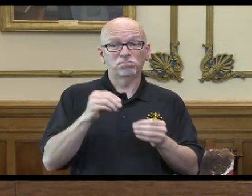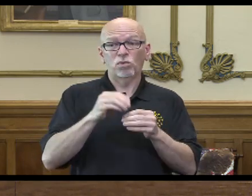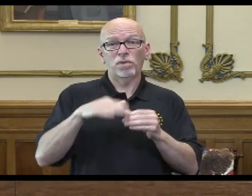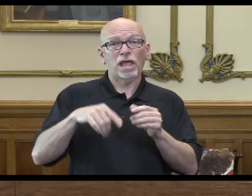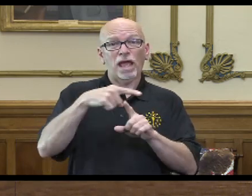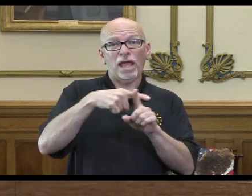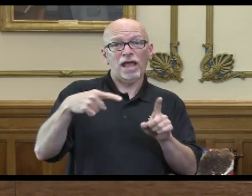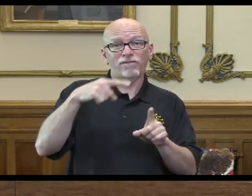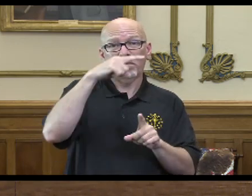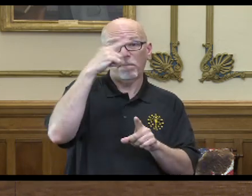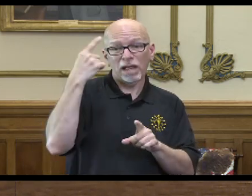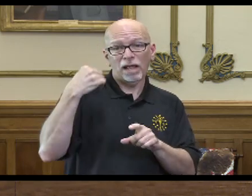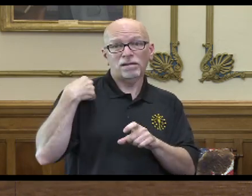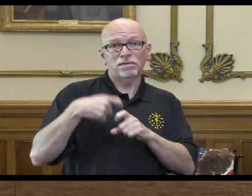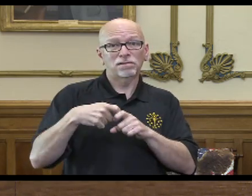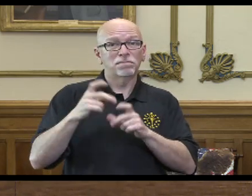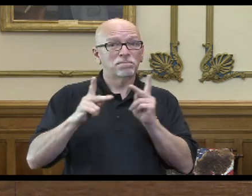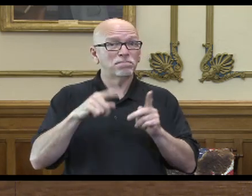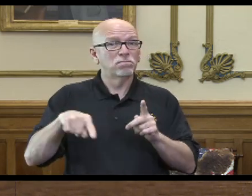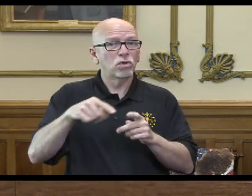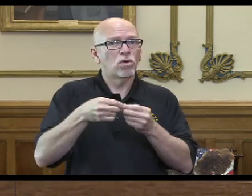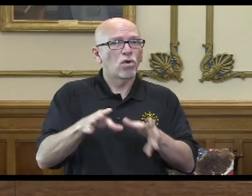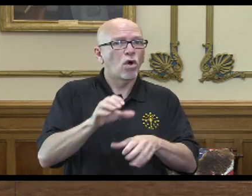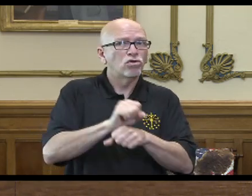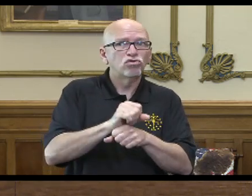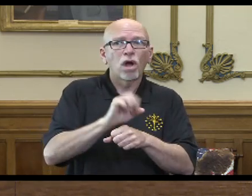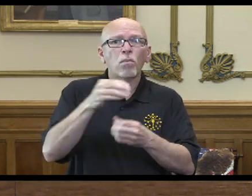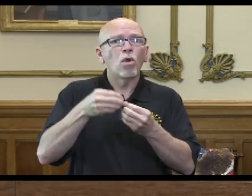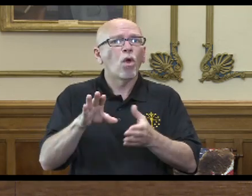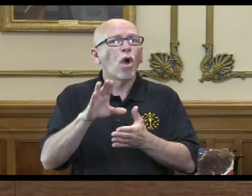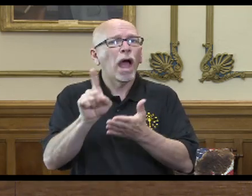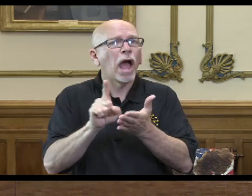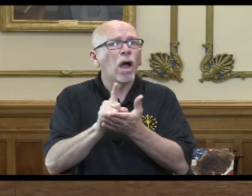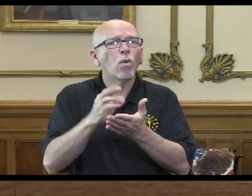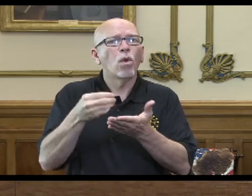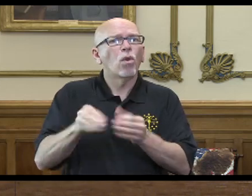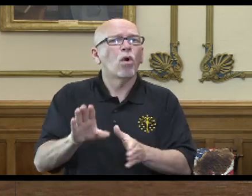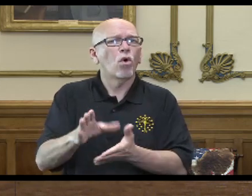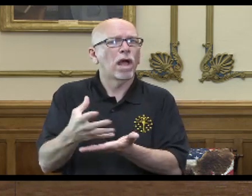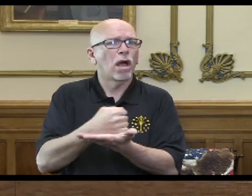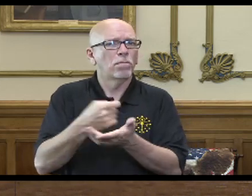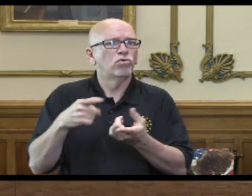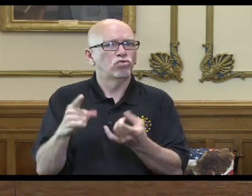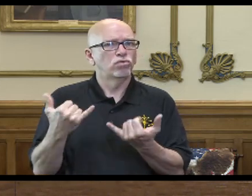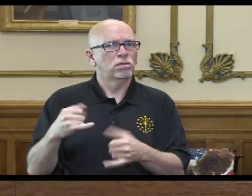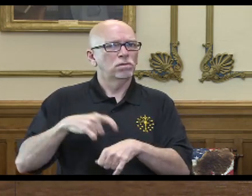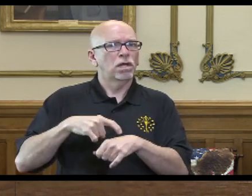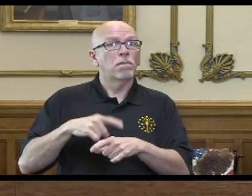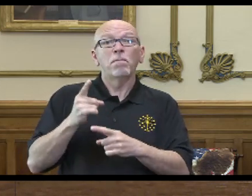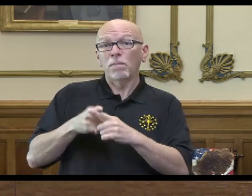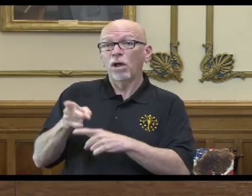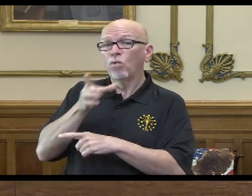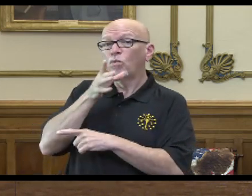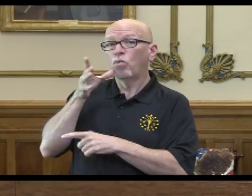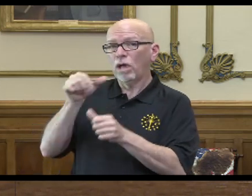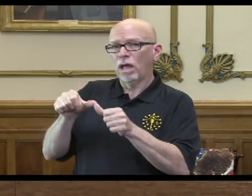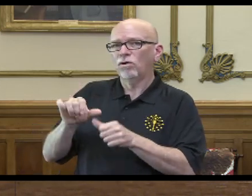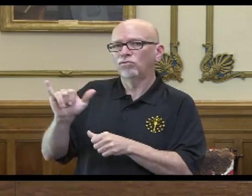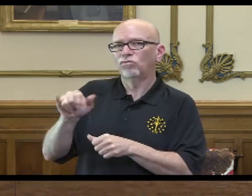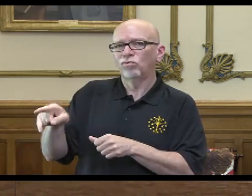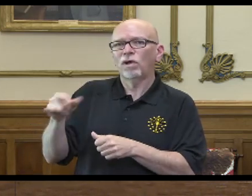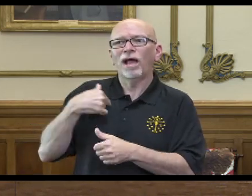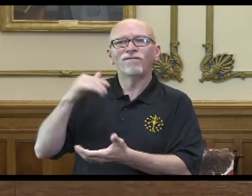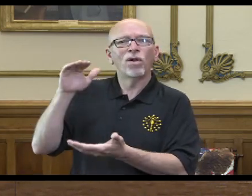Black and Latino Americans have lost jobs, hours, or income during this time. We also know that rural communities as well face